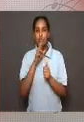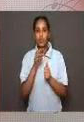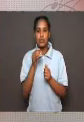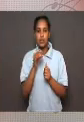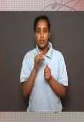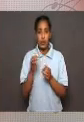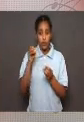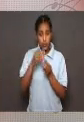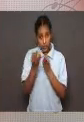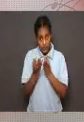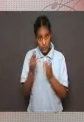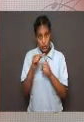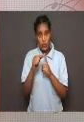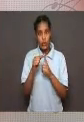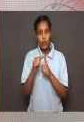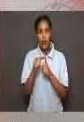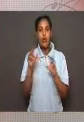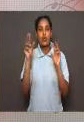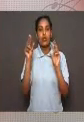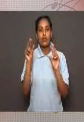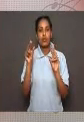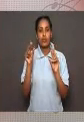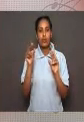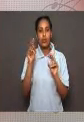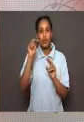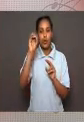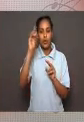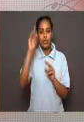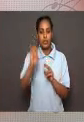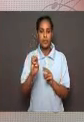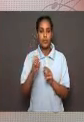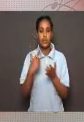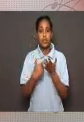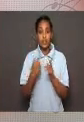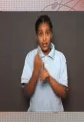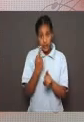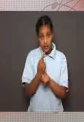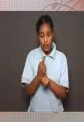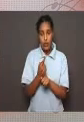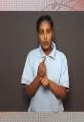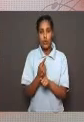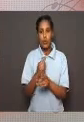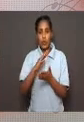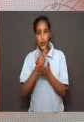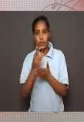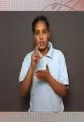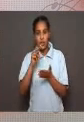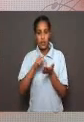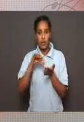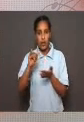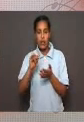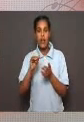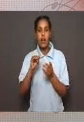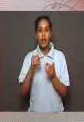also referred to as a node. This exists between the nuclei as